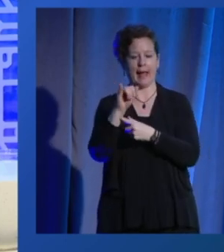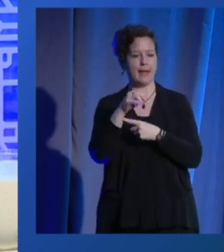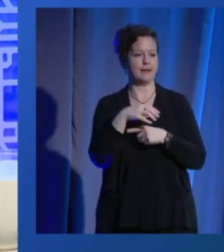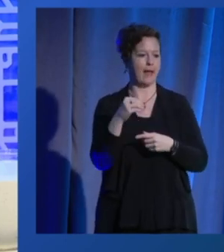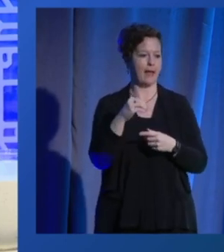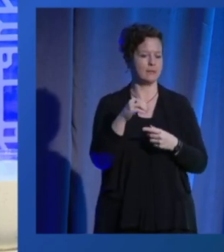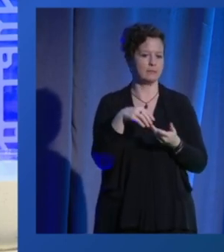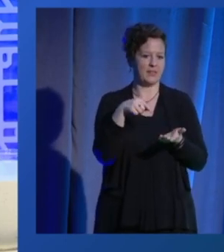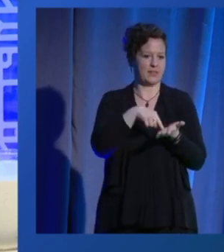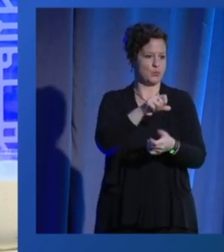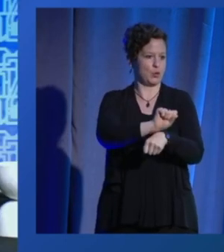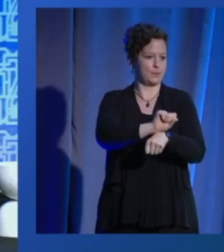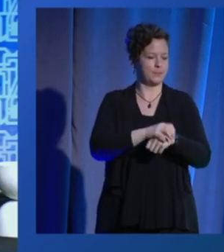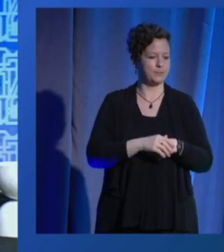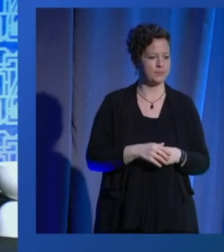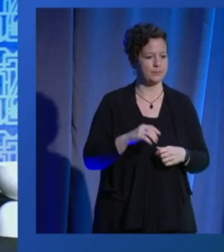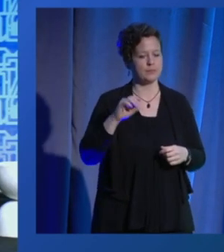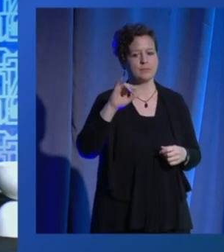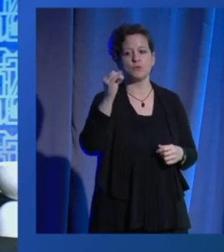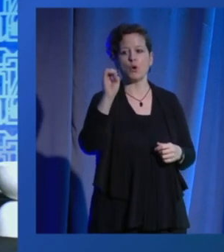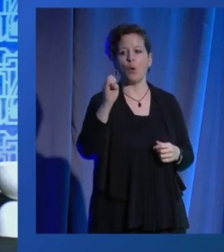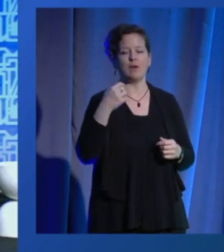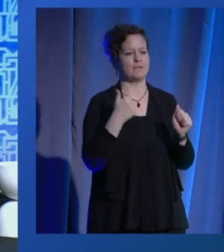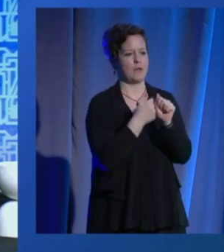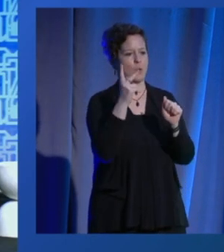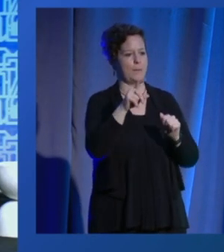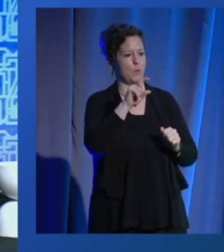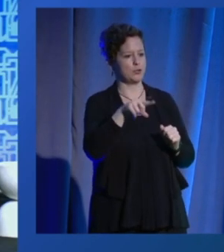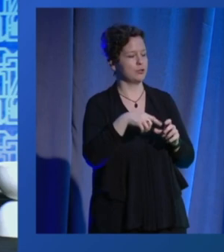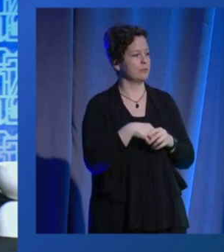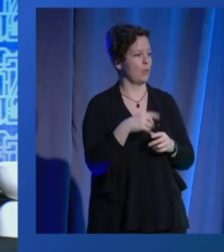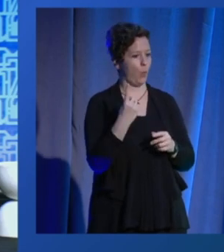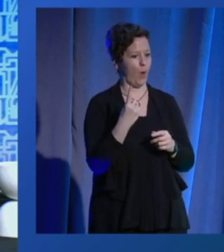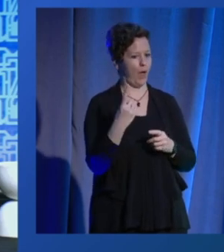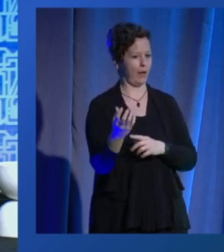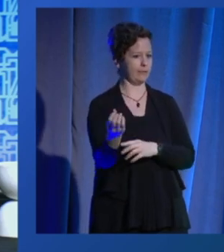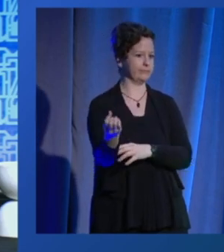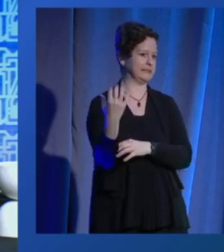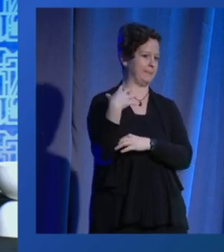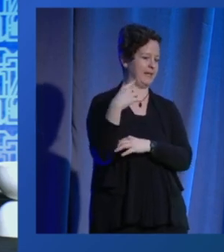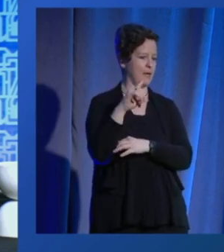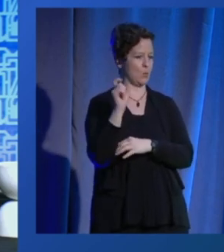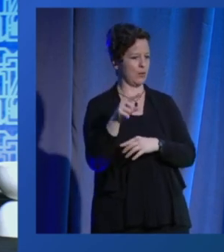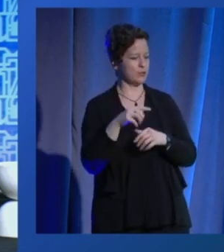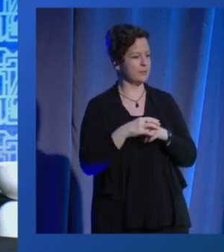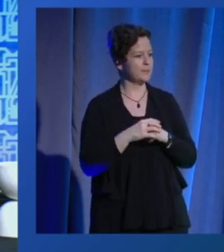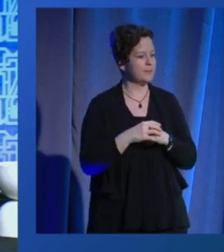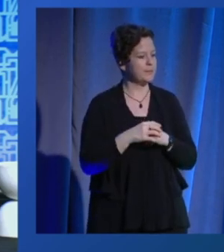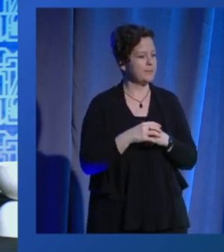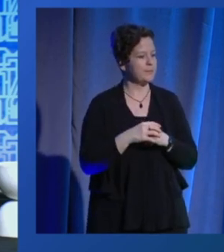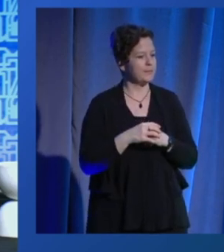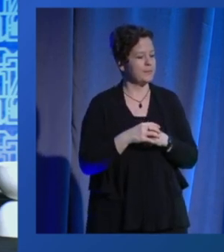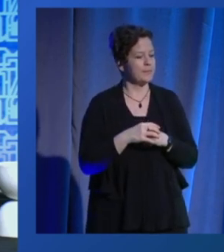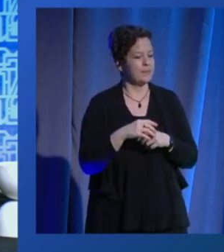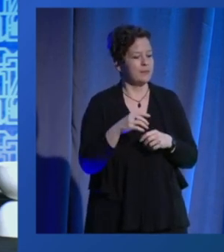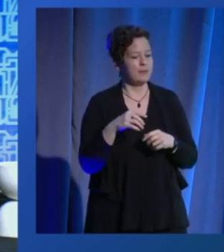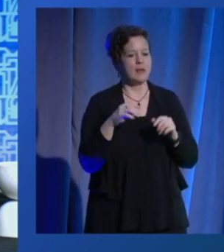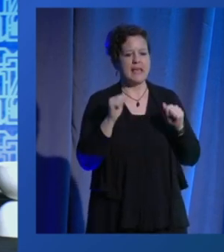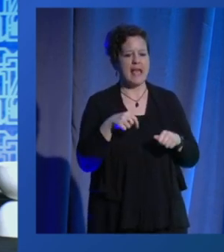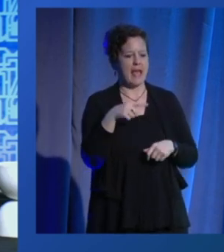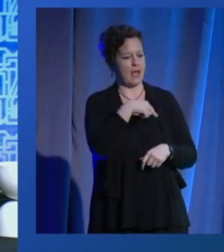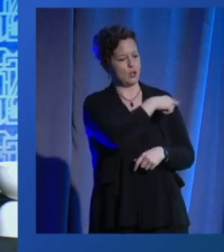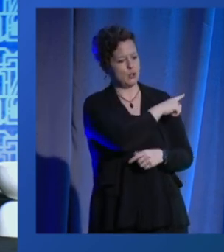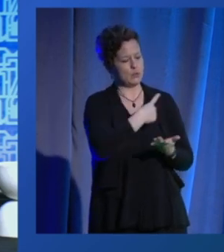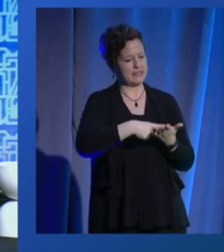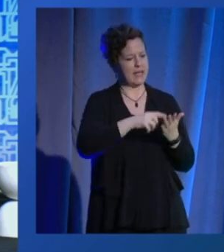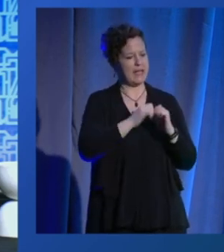and I have a followup and this is actually one of our uh prepared questions but also from the audience can you uh discuss ways that the